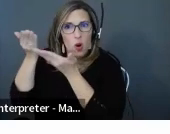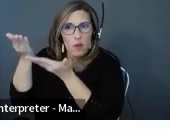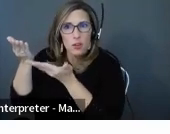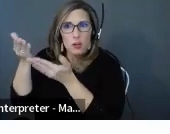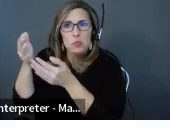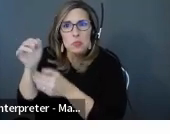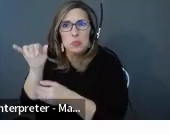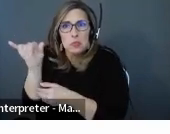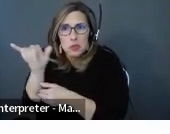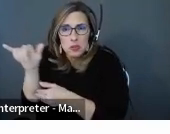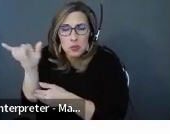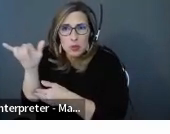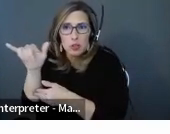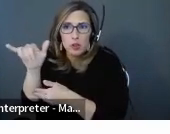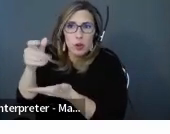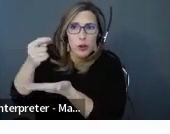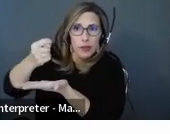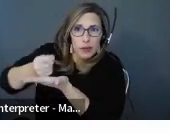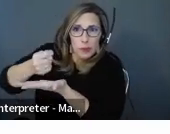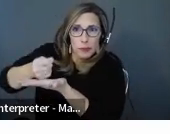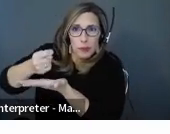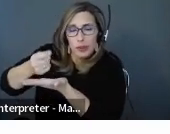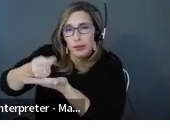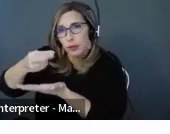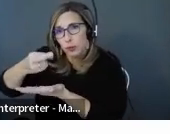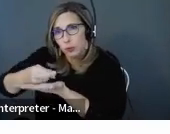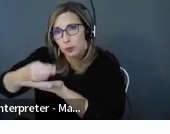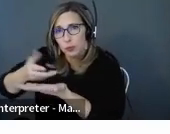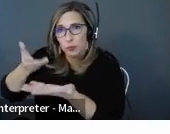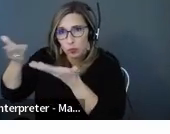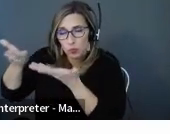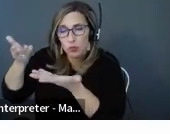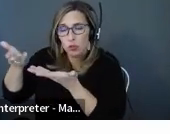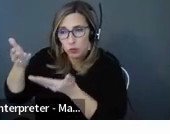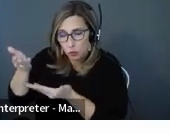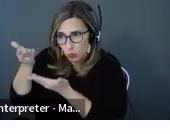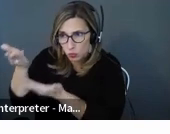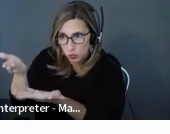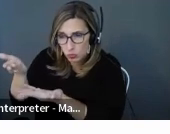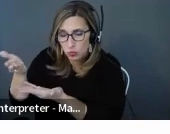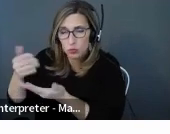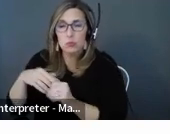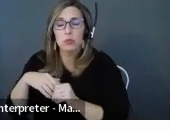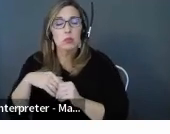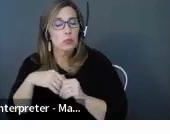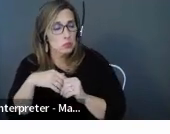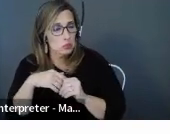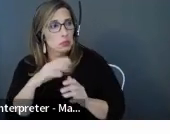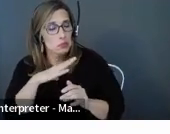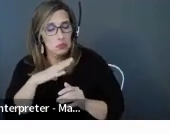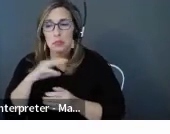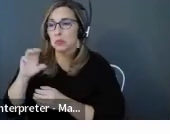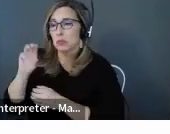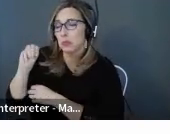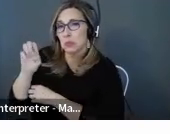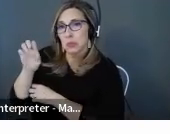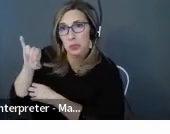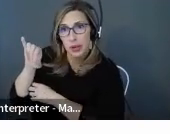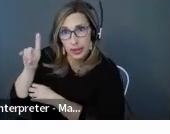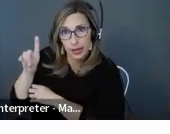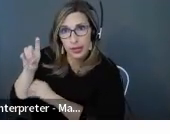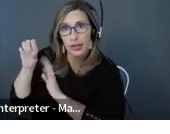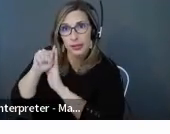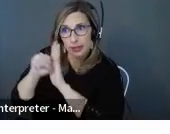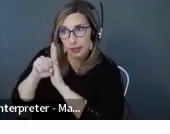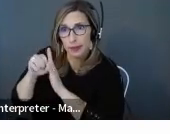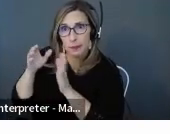similar rehabilitation therapy services. So then the person's Medicaid, state plan benefits